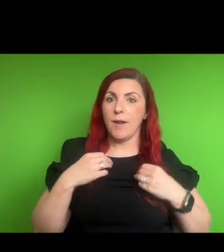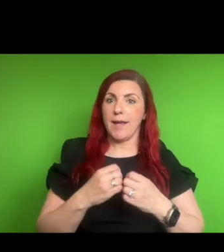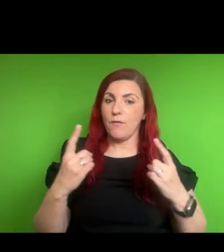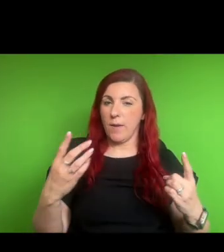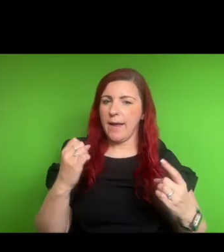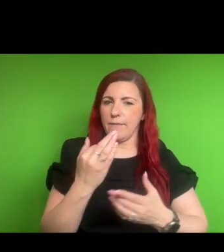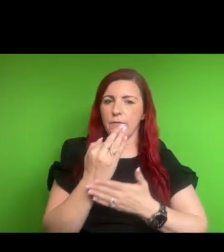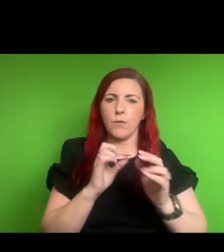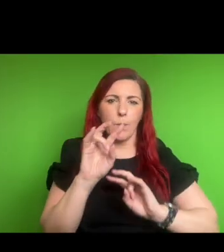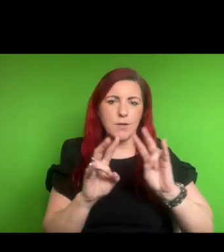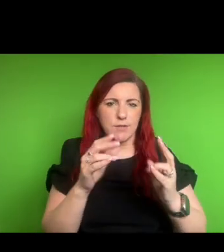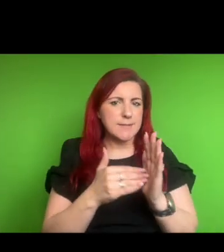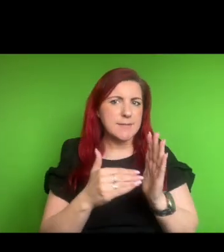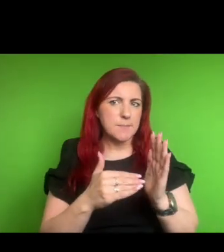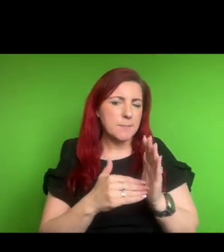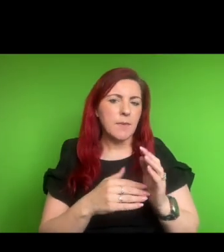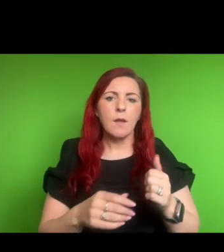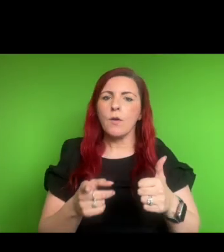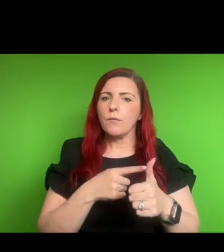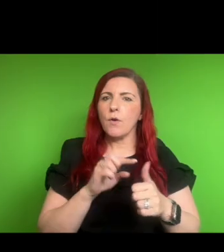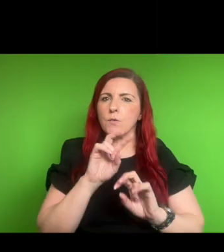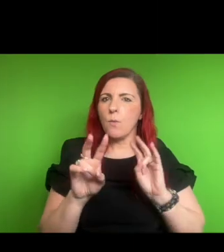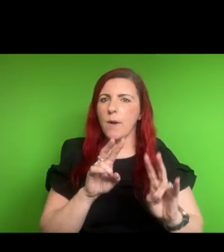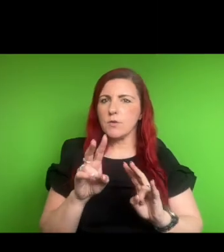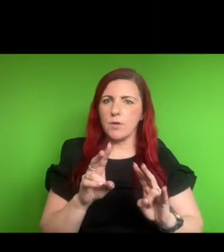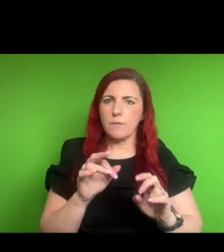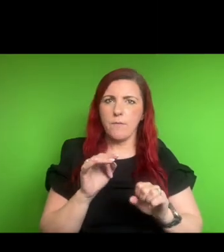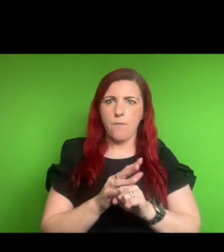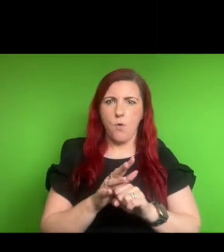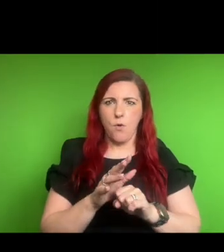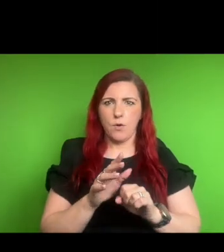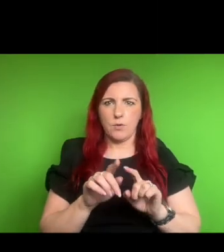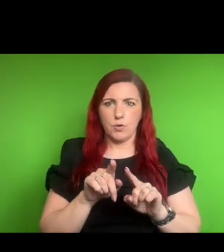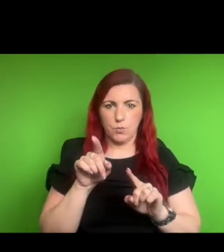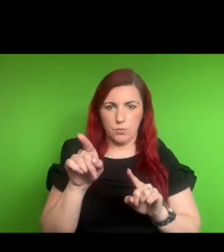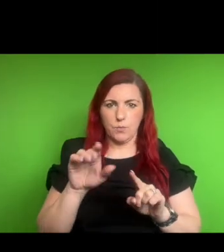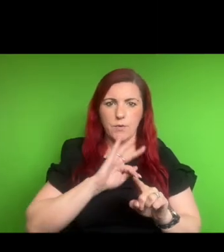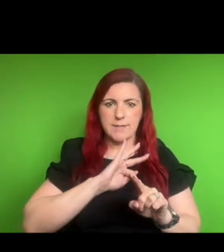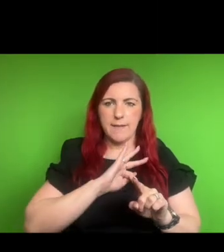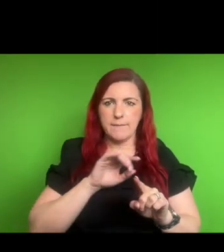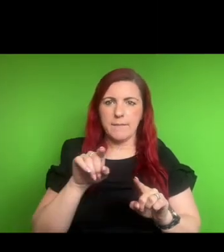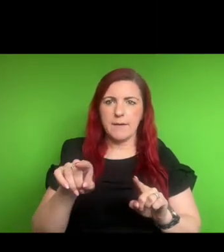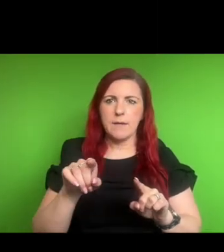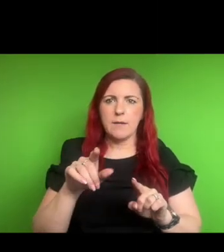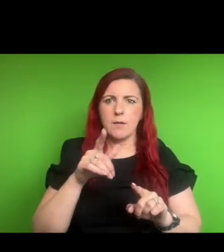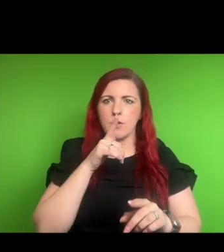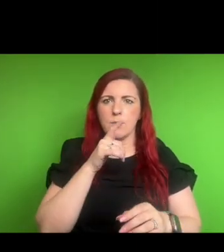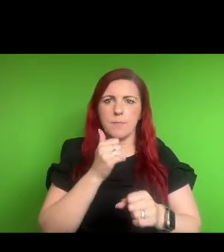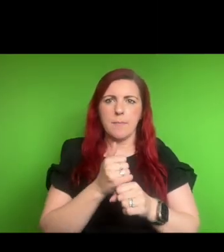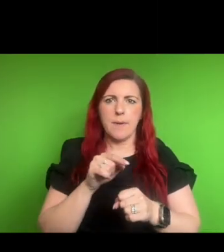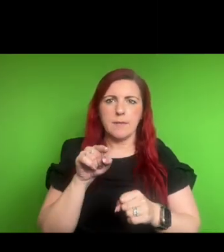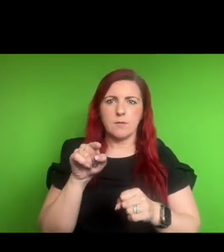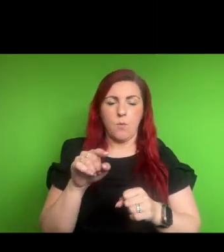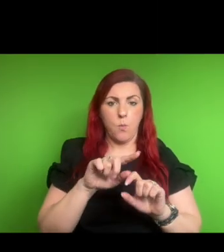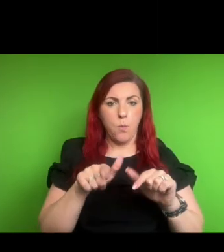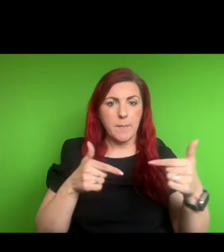questions here. The first question, Fergal, is going to be for yourself, which is that the webinar is being recorded today, and